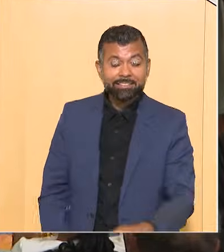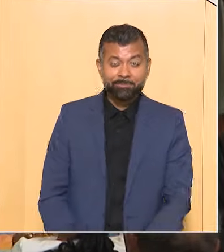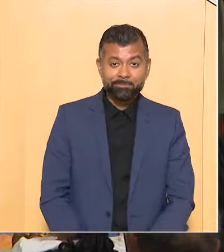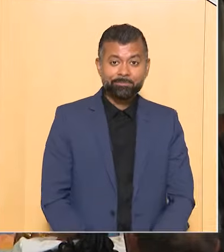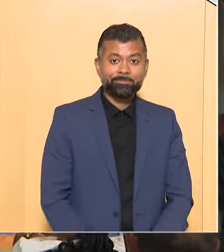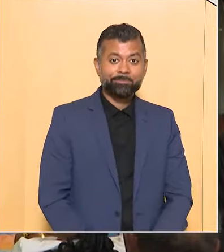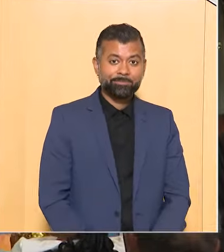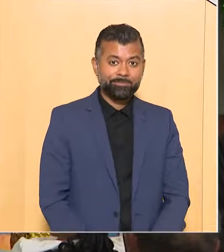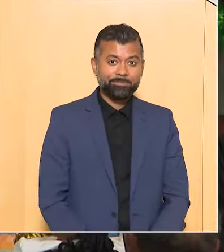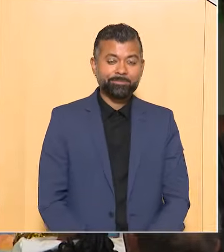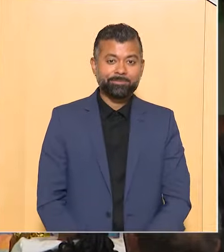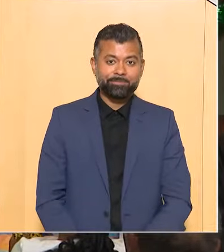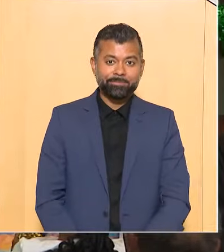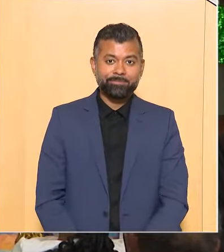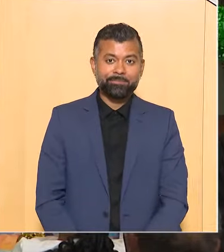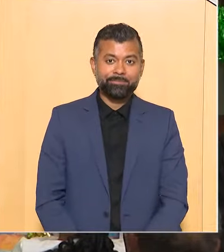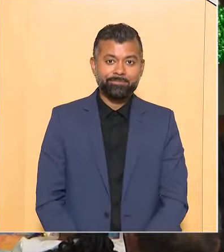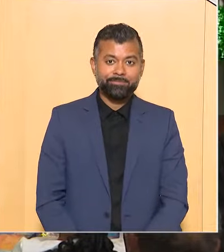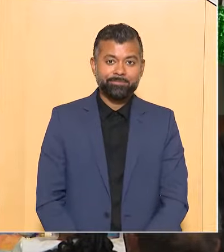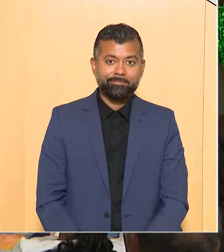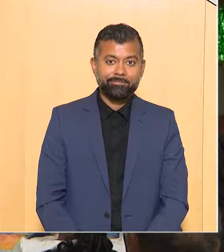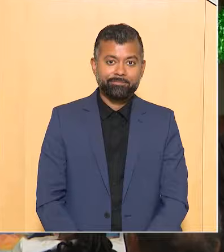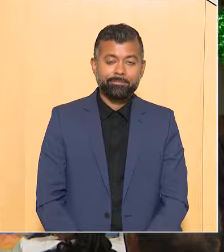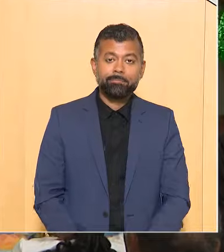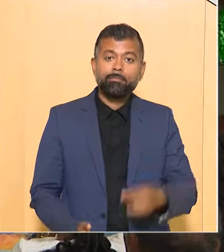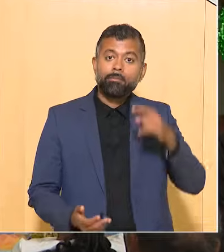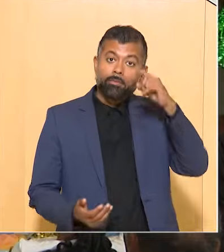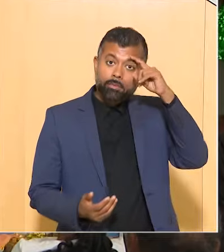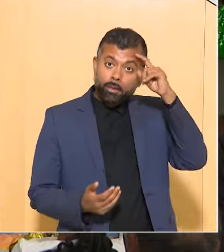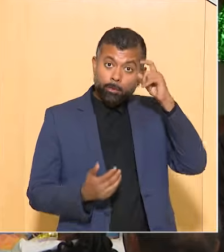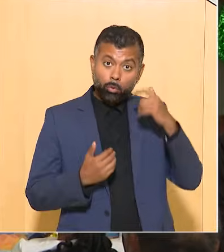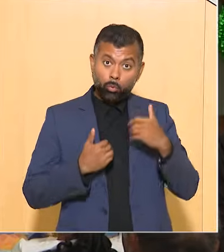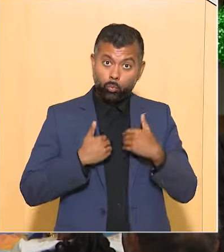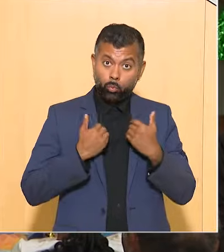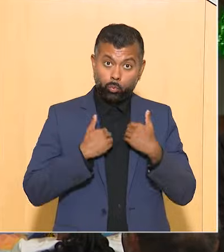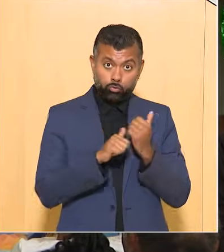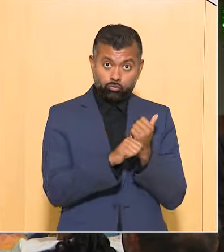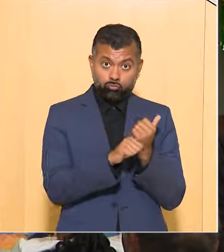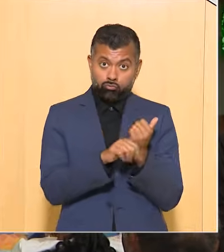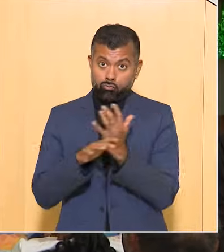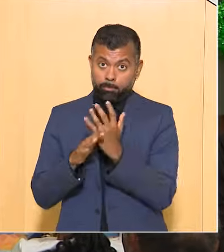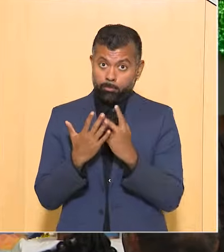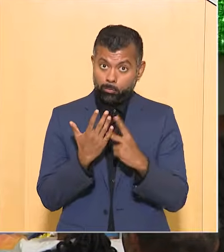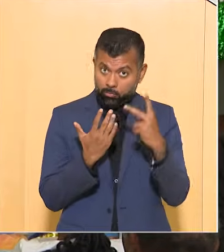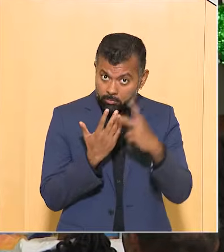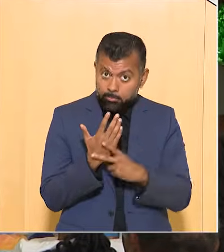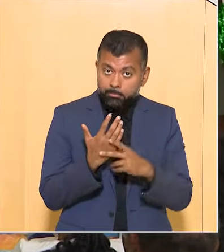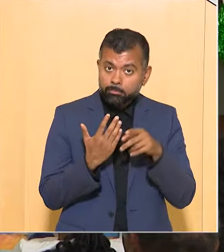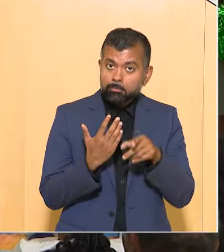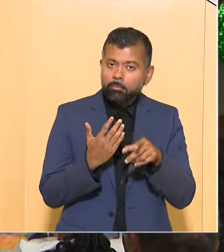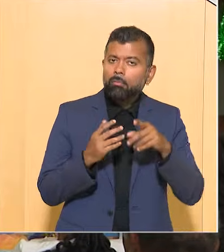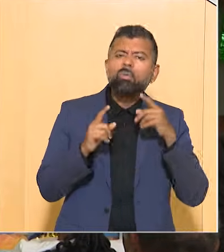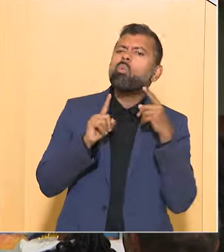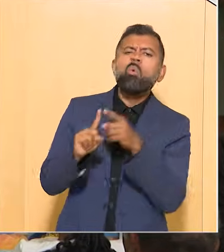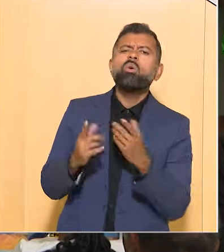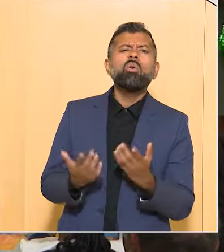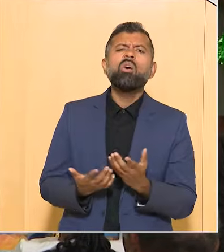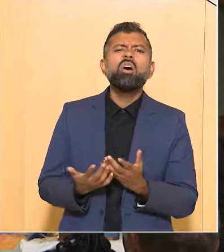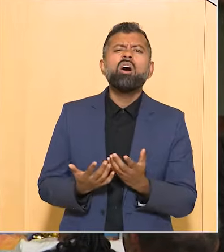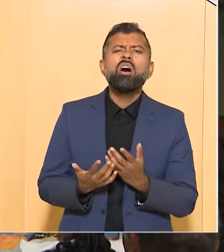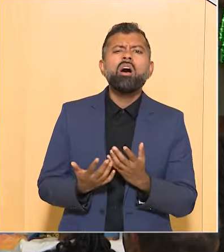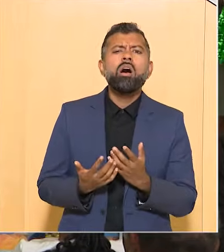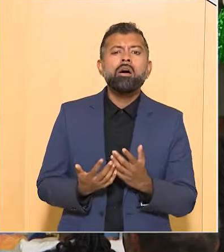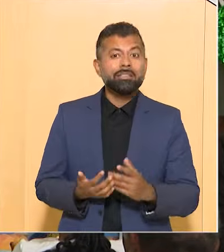Youth Preparedness, the SYEP program through Serve DC is designed to expose district youth to careers in